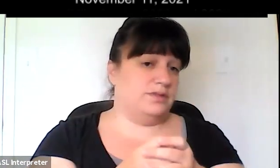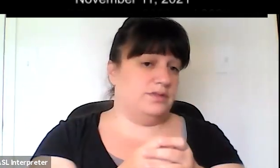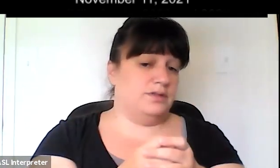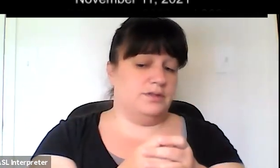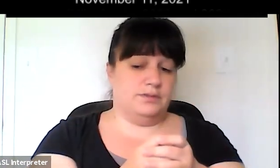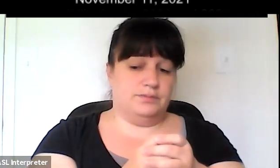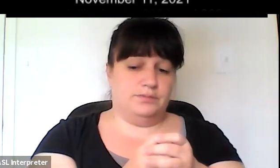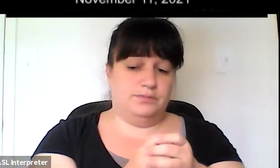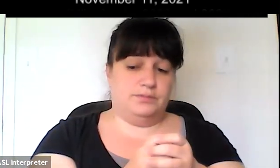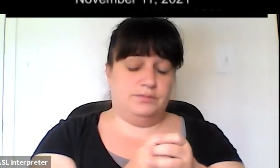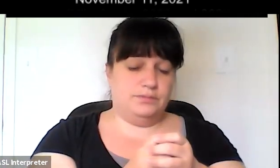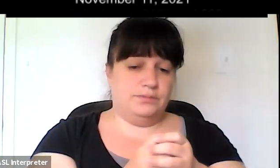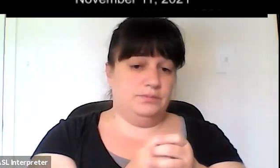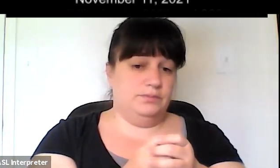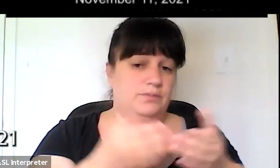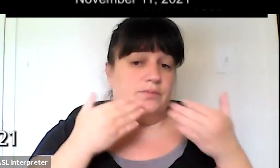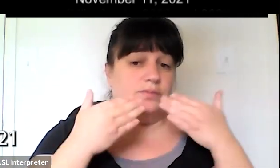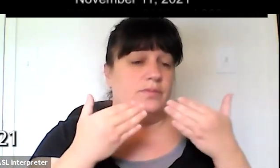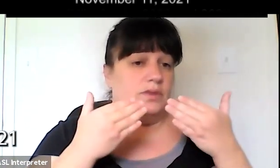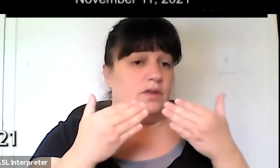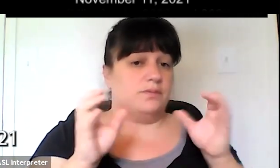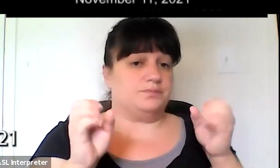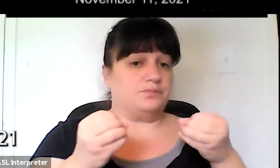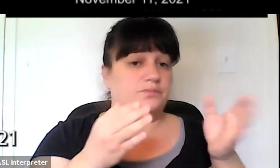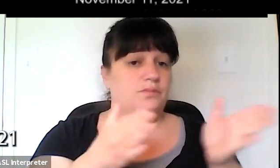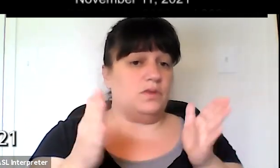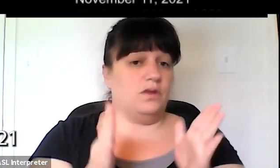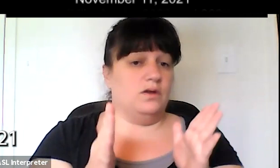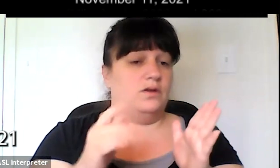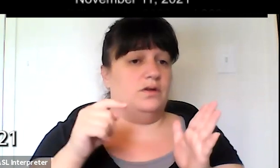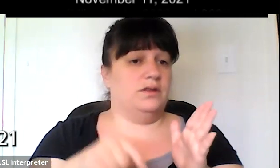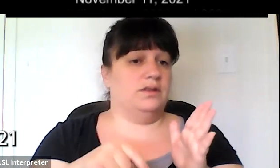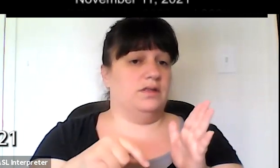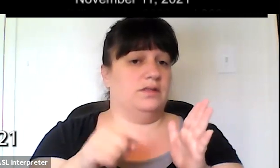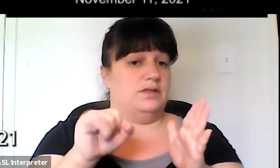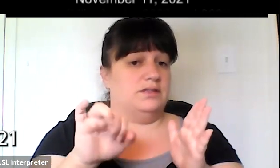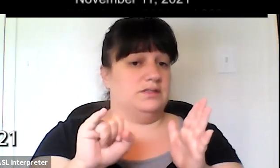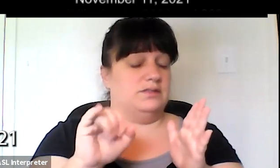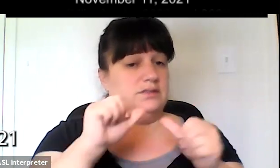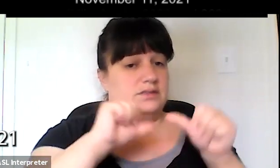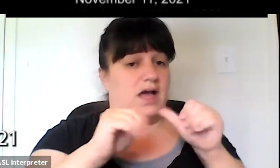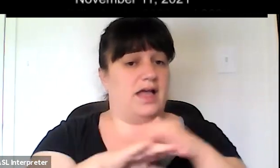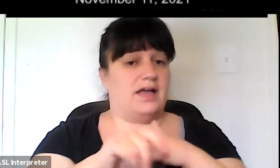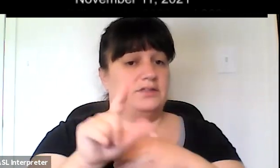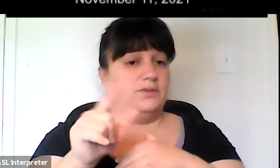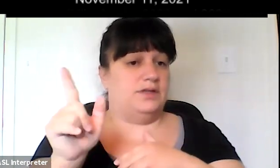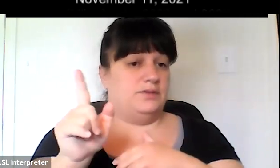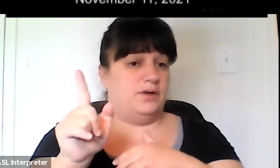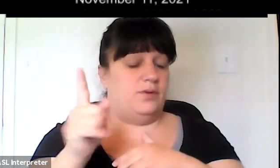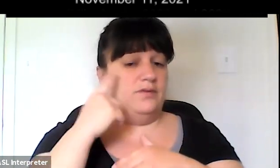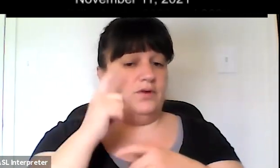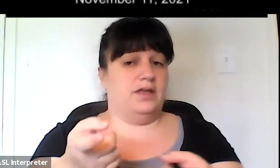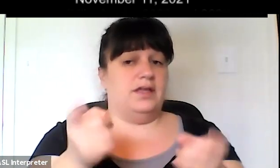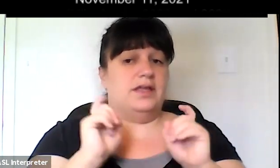to that end, I'd like to thank the organizers at the Sci Access 2021 for